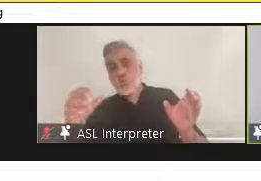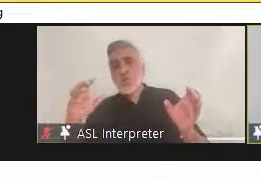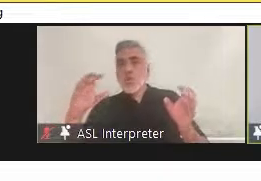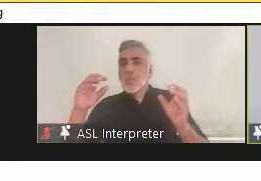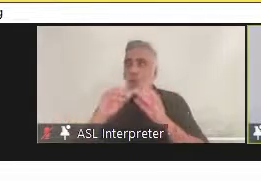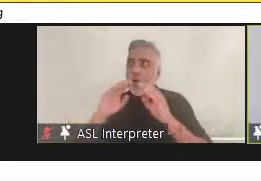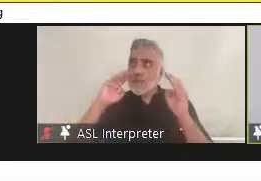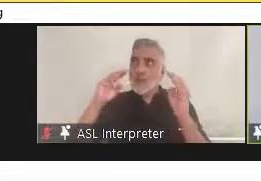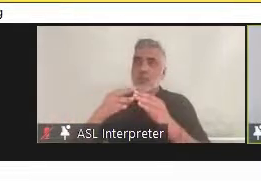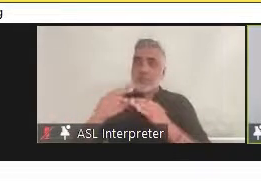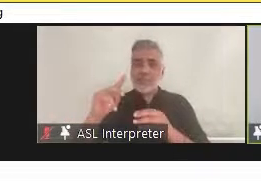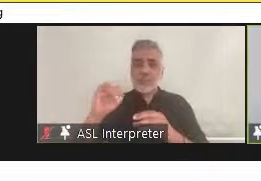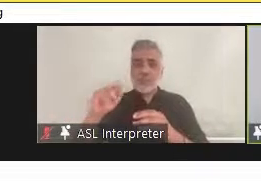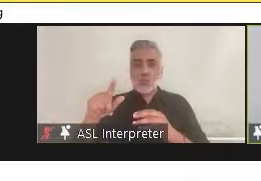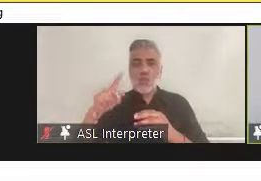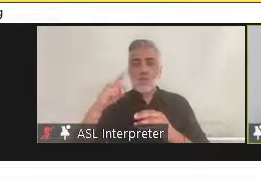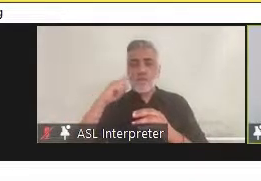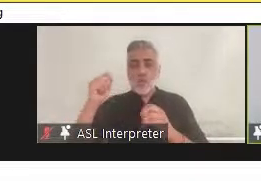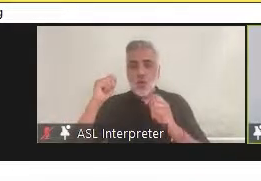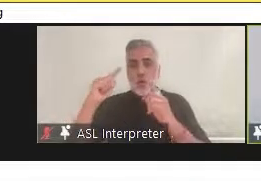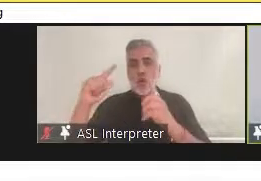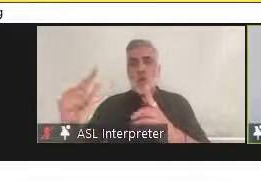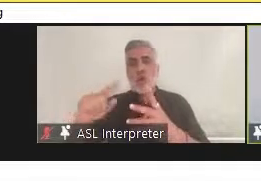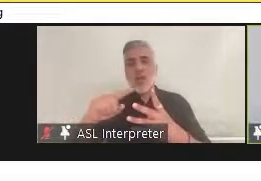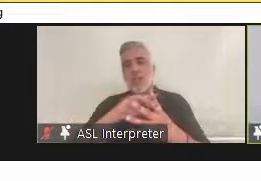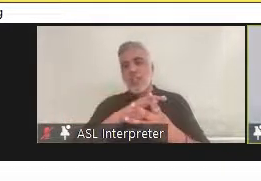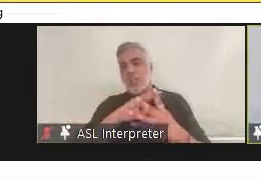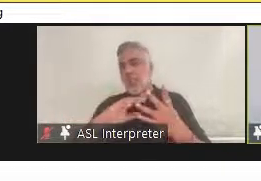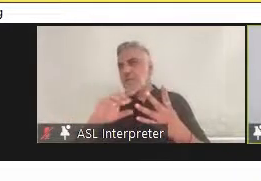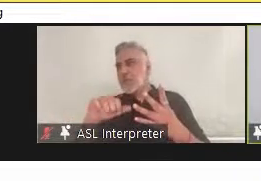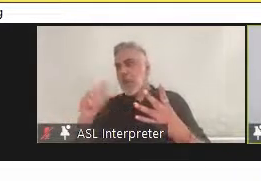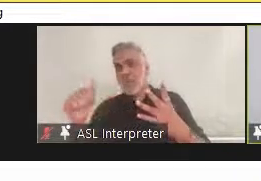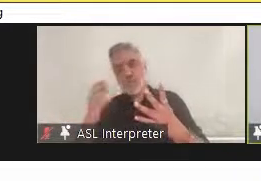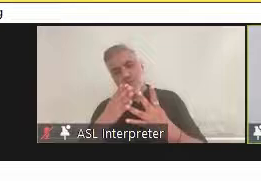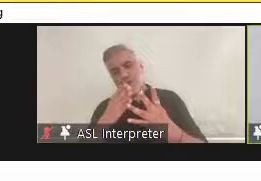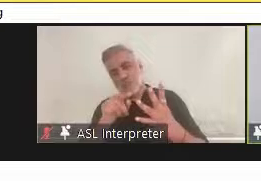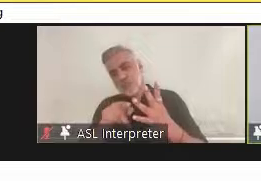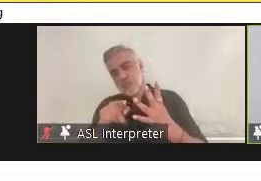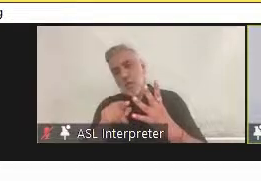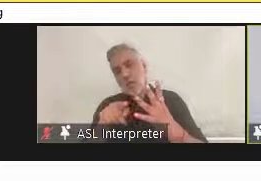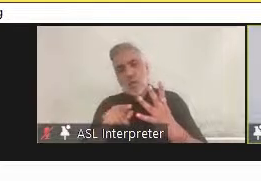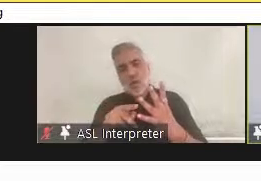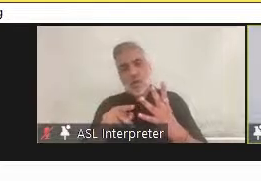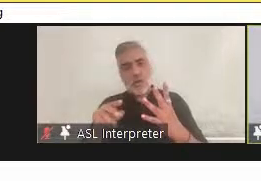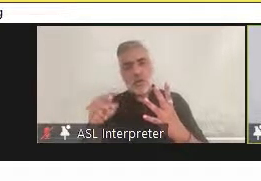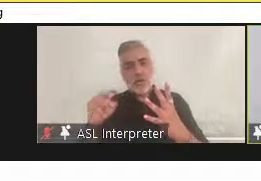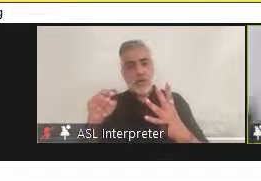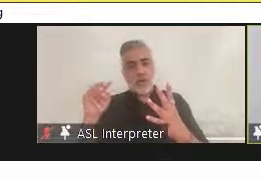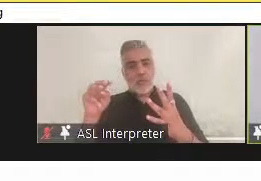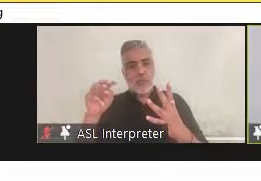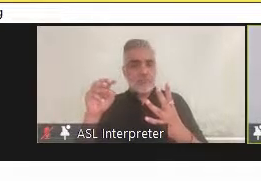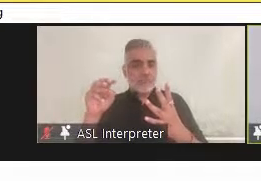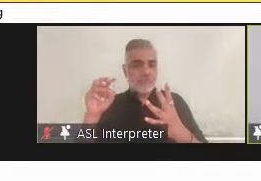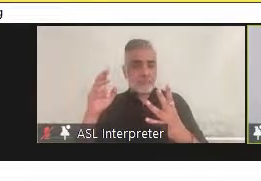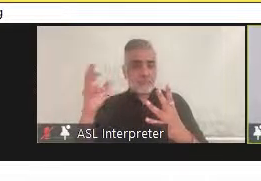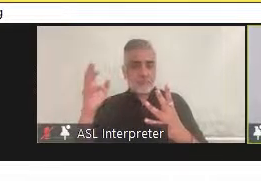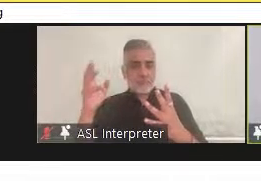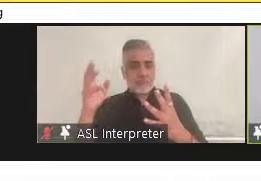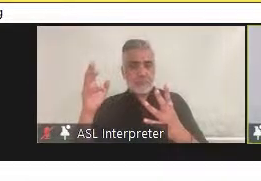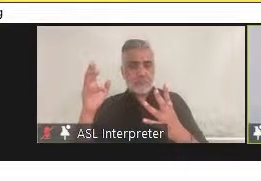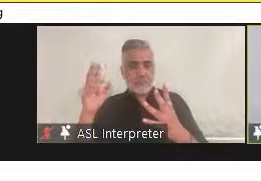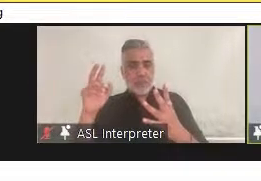digital literacy for all, and then we have another subcomponent on last mile connectivity, and then legal and